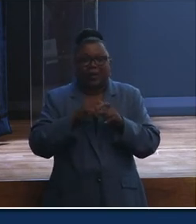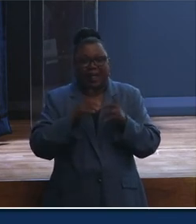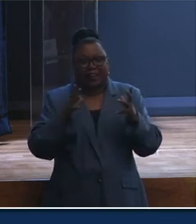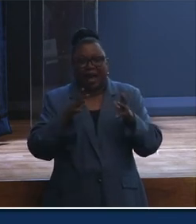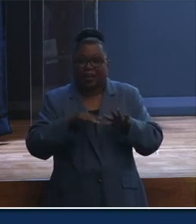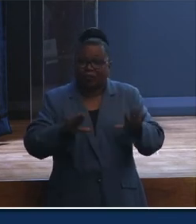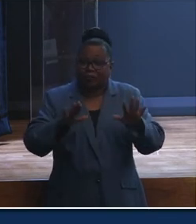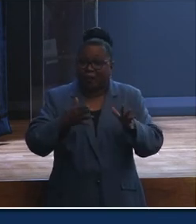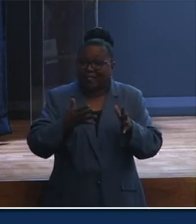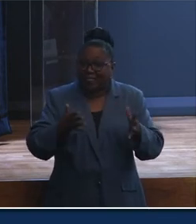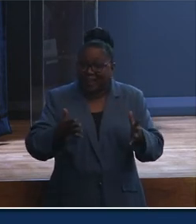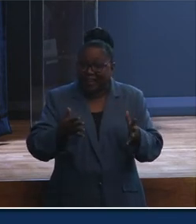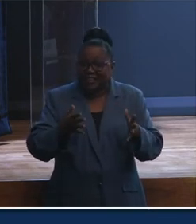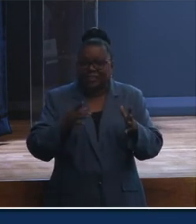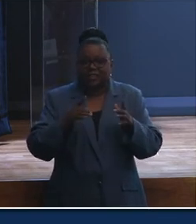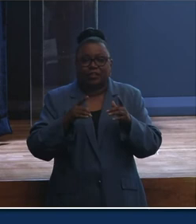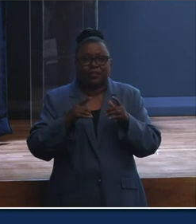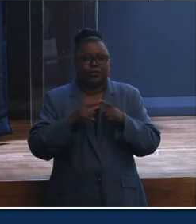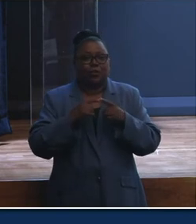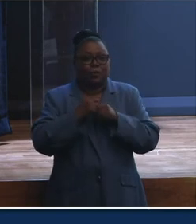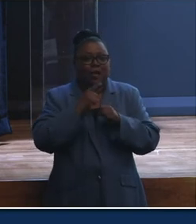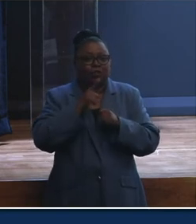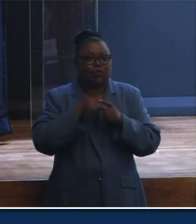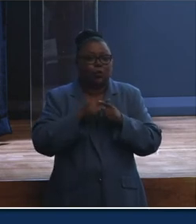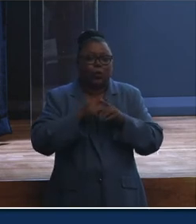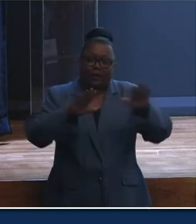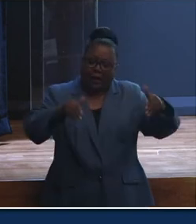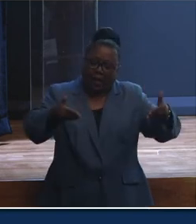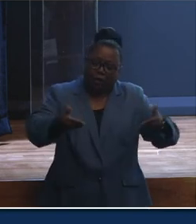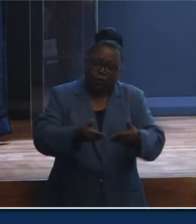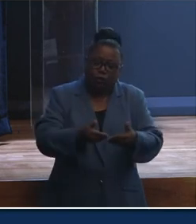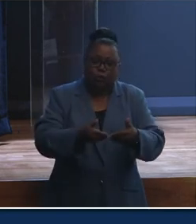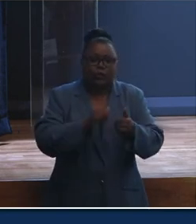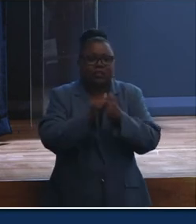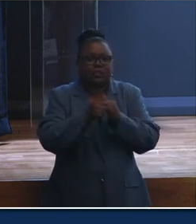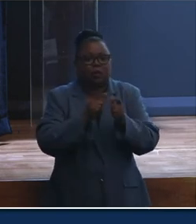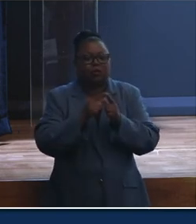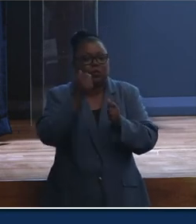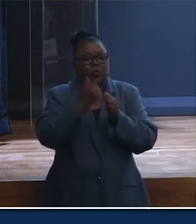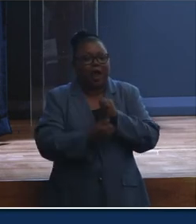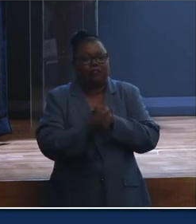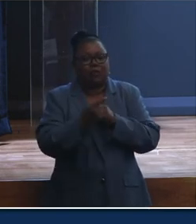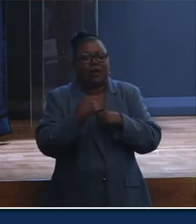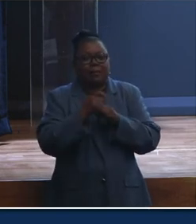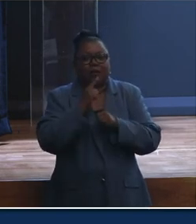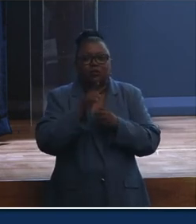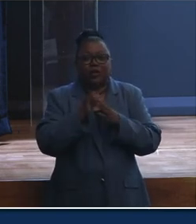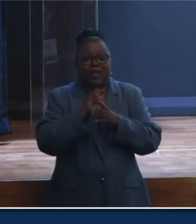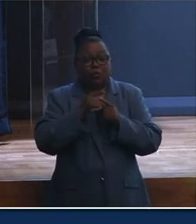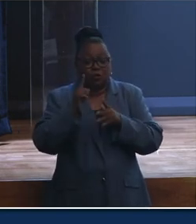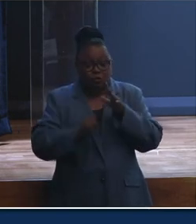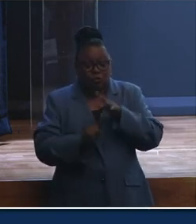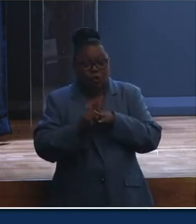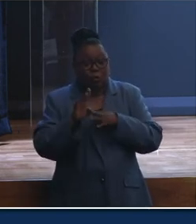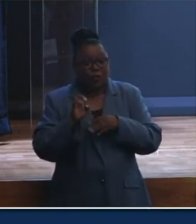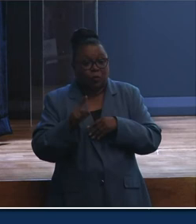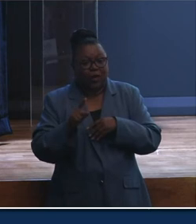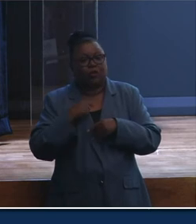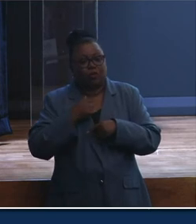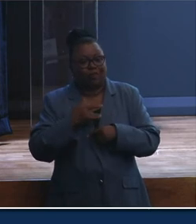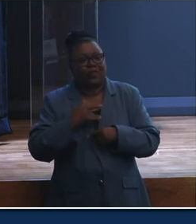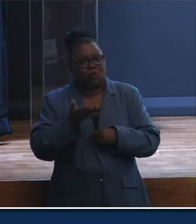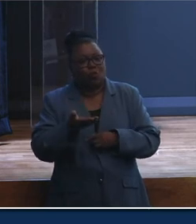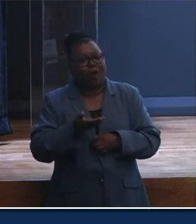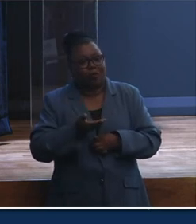lot of great things to make sure we're introducing the sport to everybody and making sure that when you walk in the rink, you do